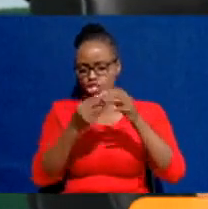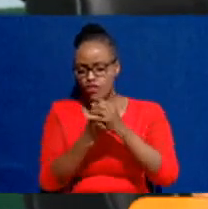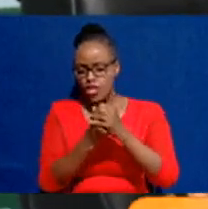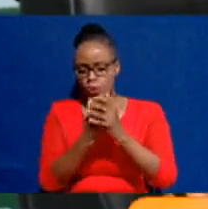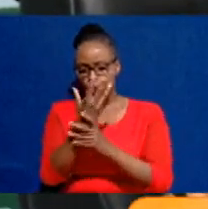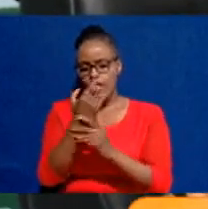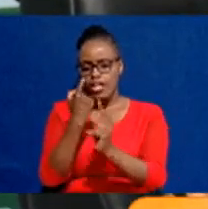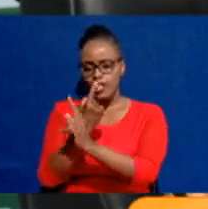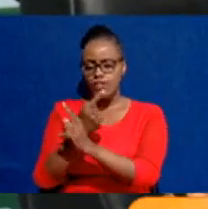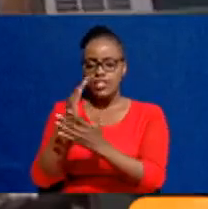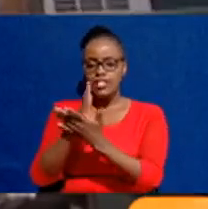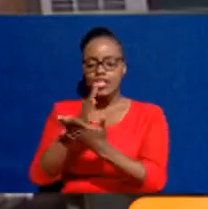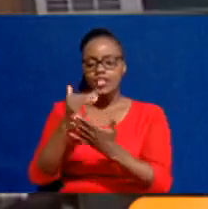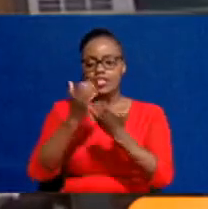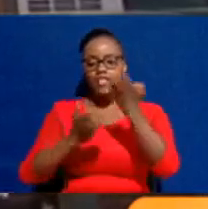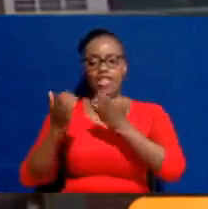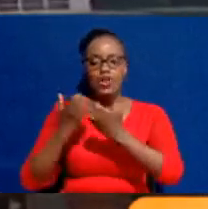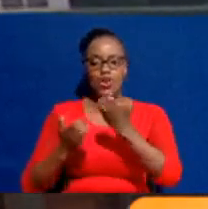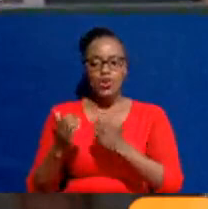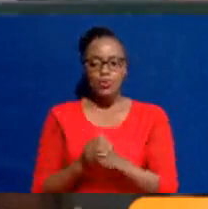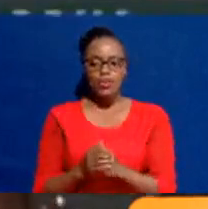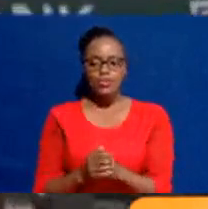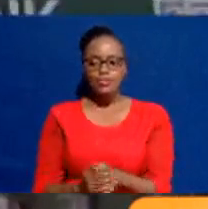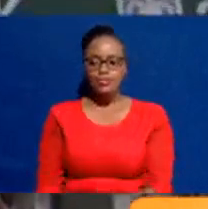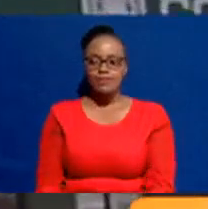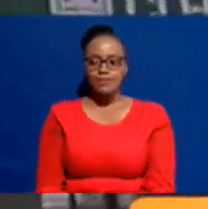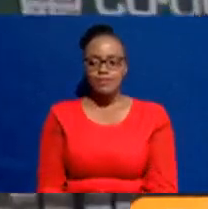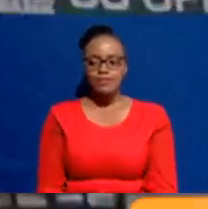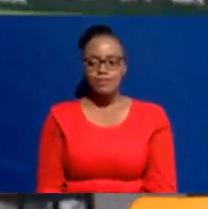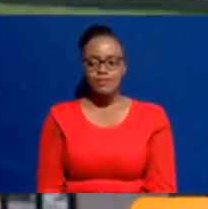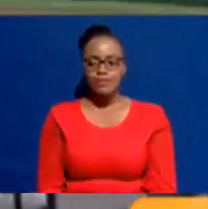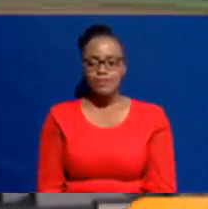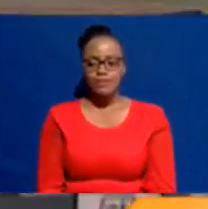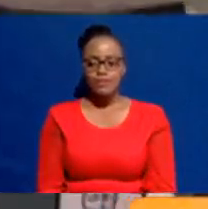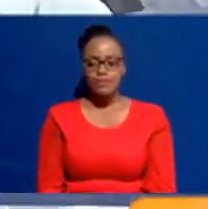in various sectors of the economy. Denis Otieno, Citizen TV.